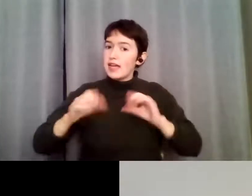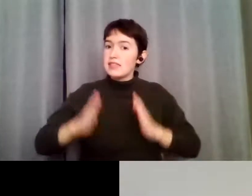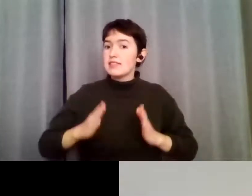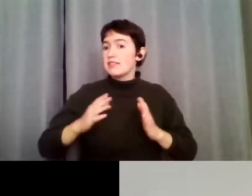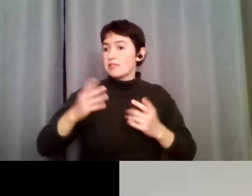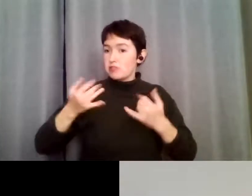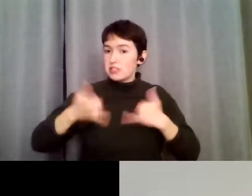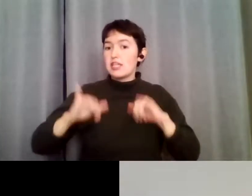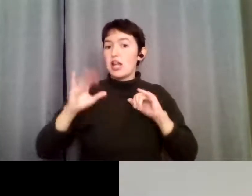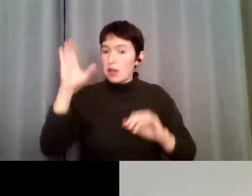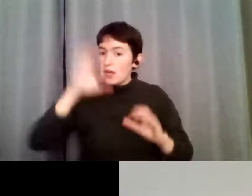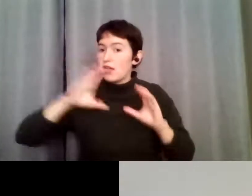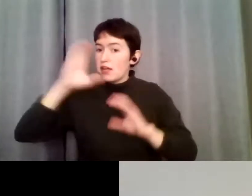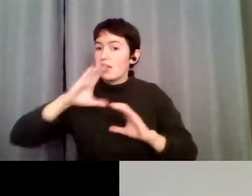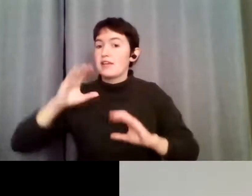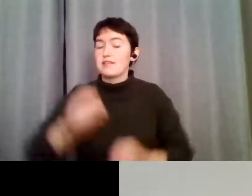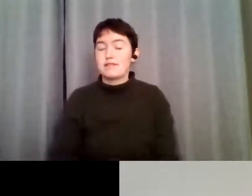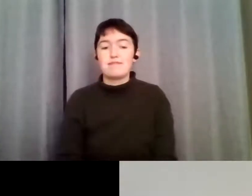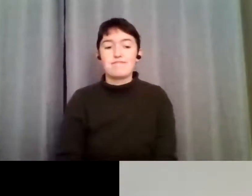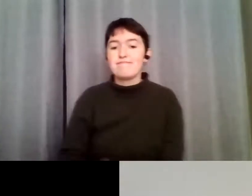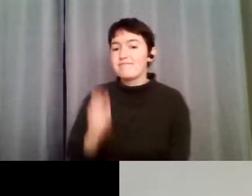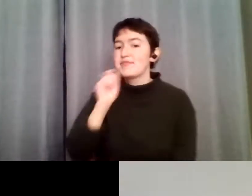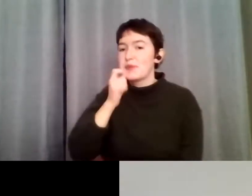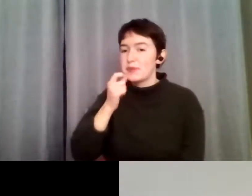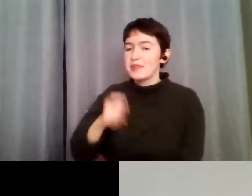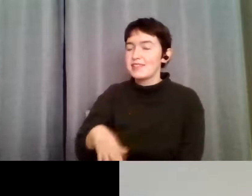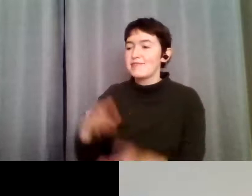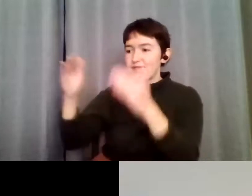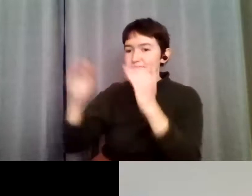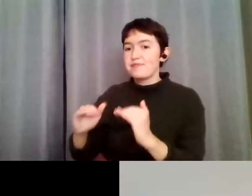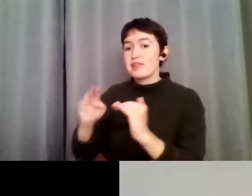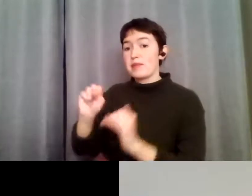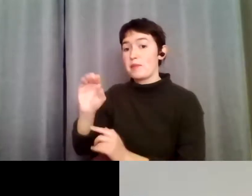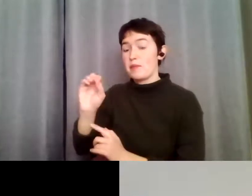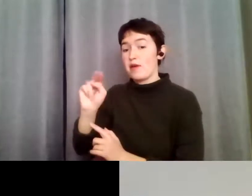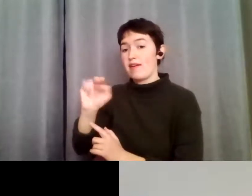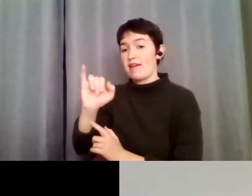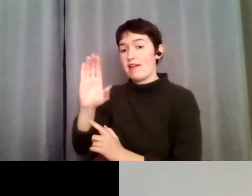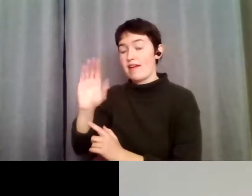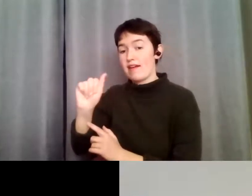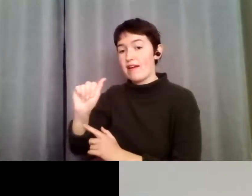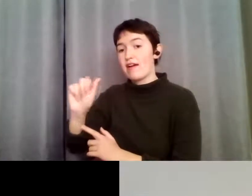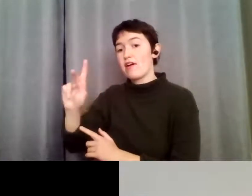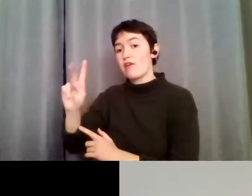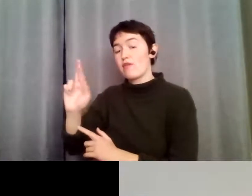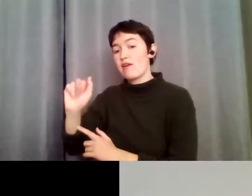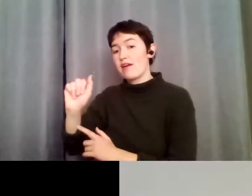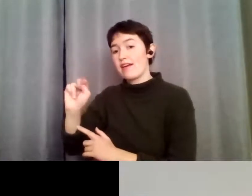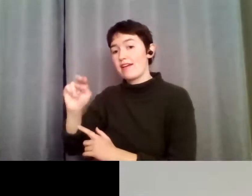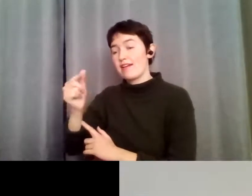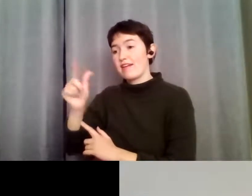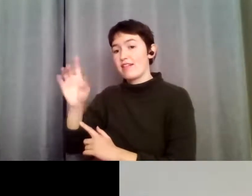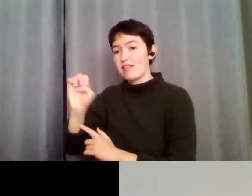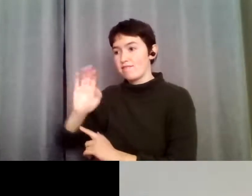you. Our next question is from Monica Krangle's class in Philadelphia. We are also in Philadelphia. Skype of Scientists in Philadelphia. What